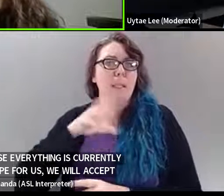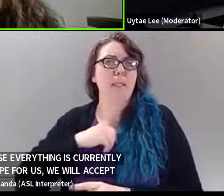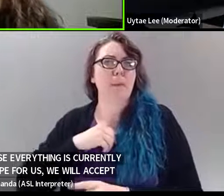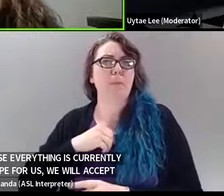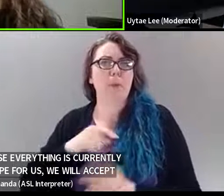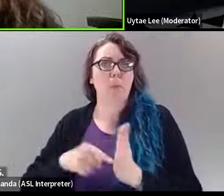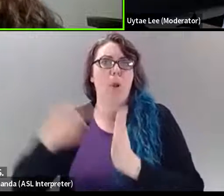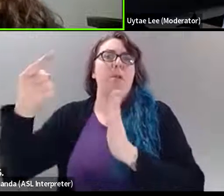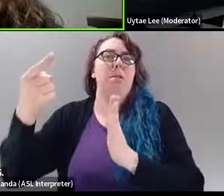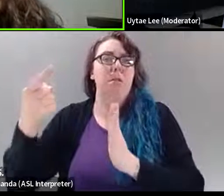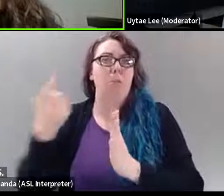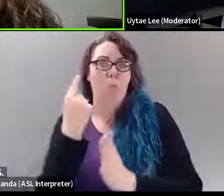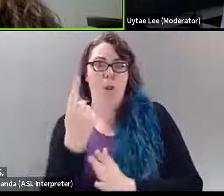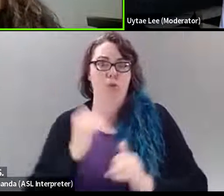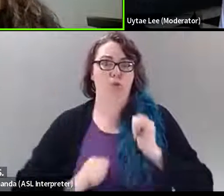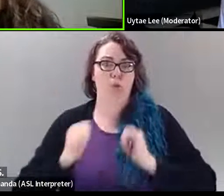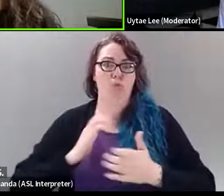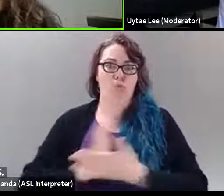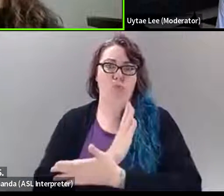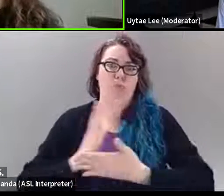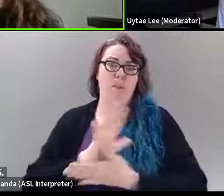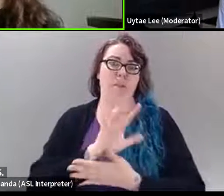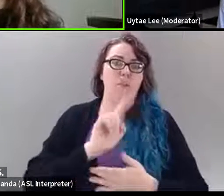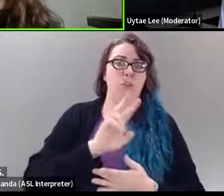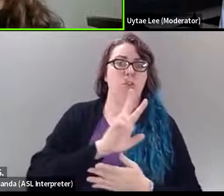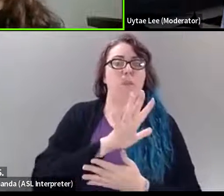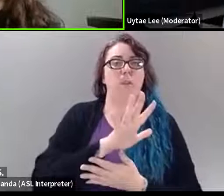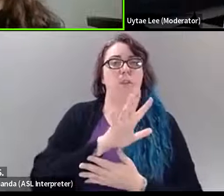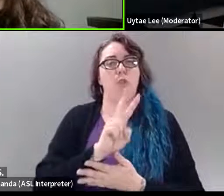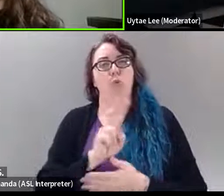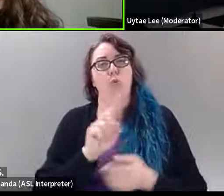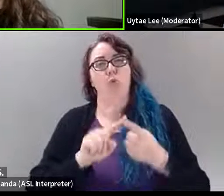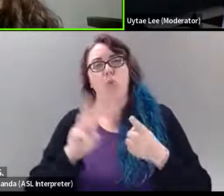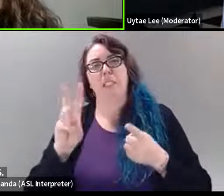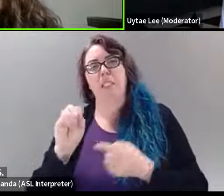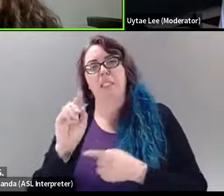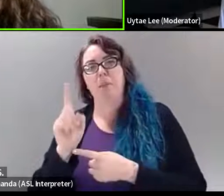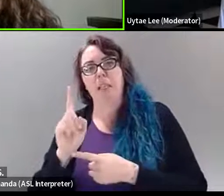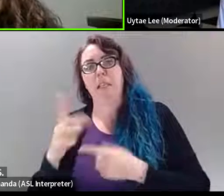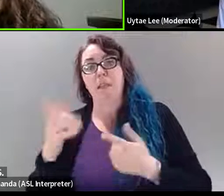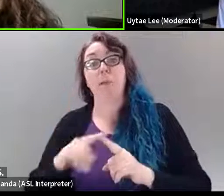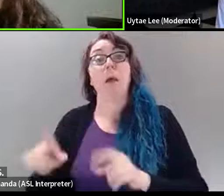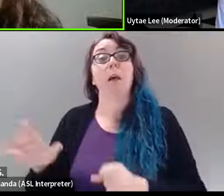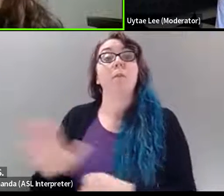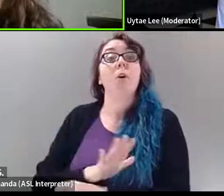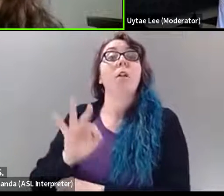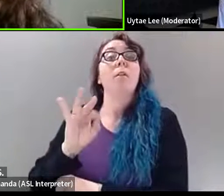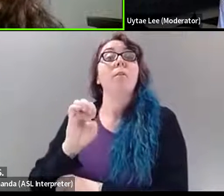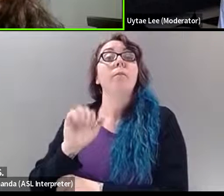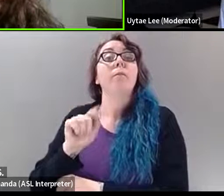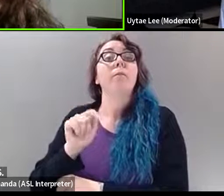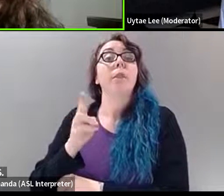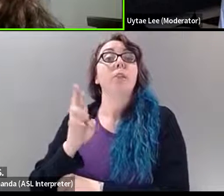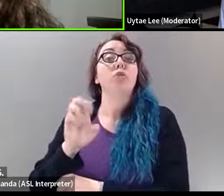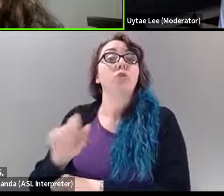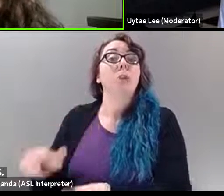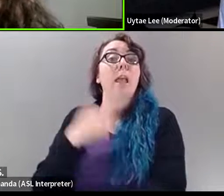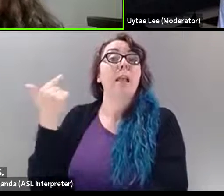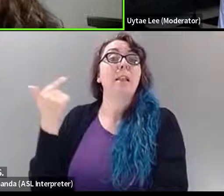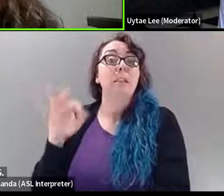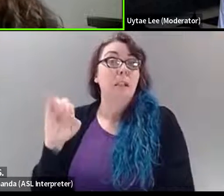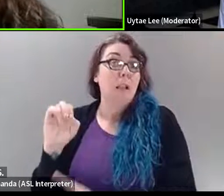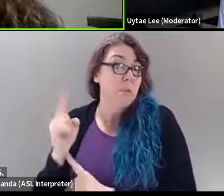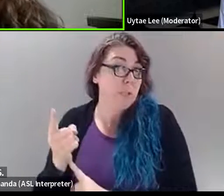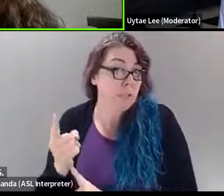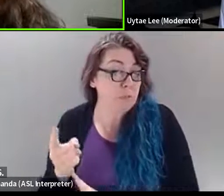And then on the feature side, they're typically in the range of around 90 minutes. Sometimes they'll be a bit longer, and there's some flexibility there depending